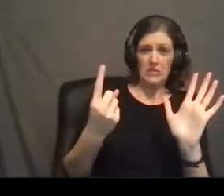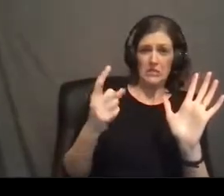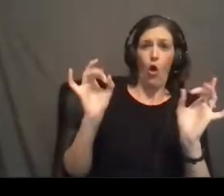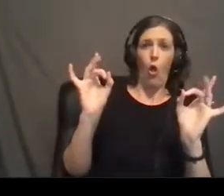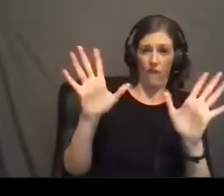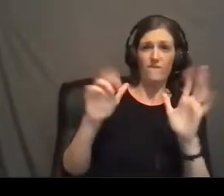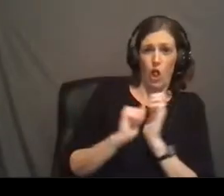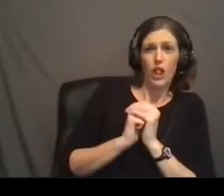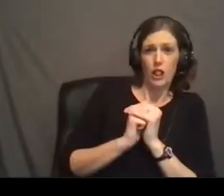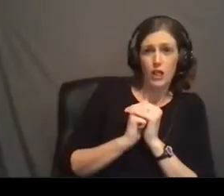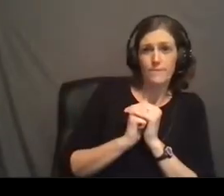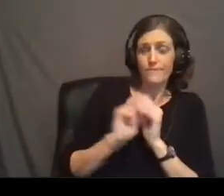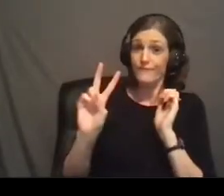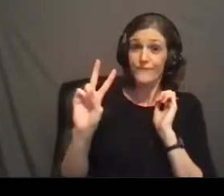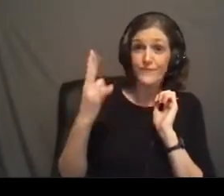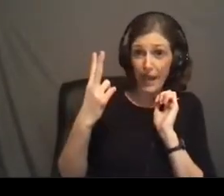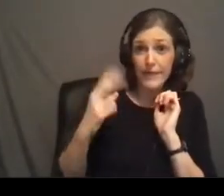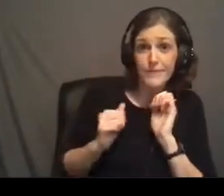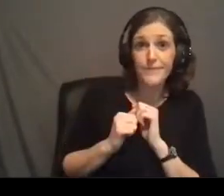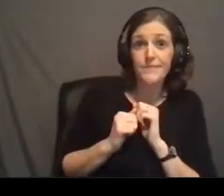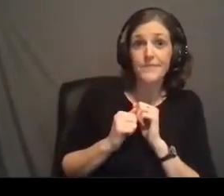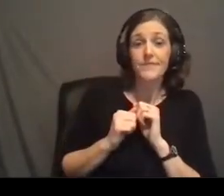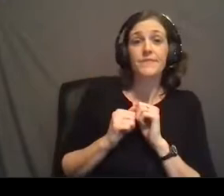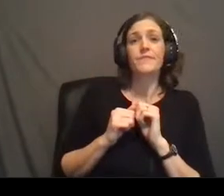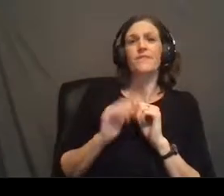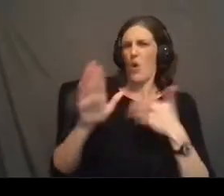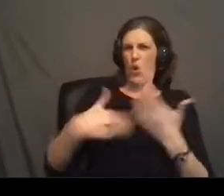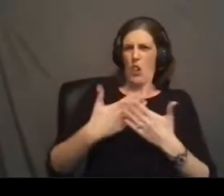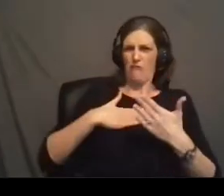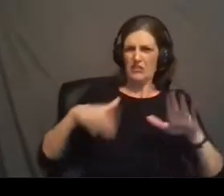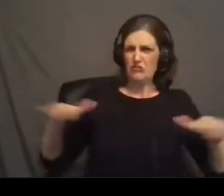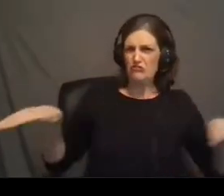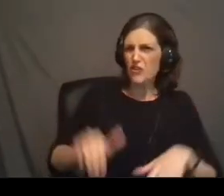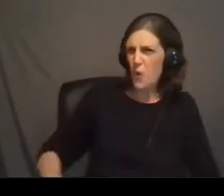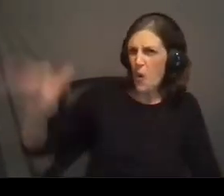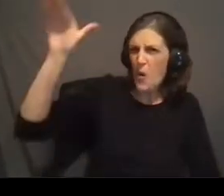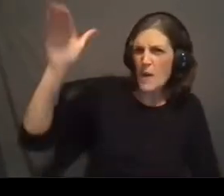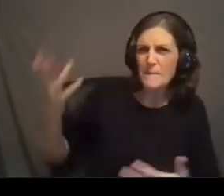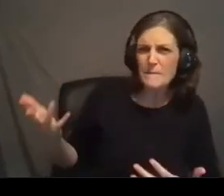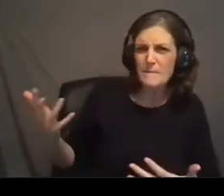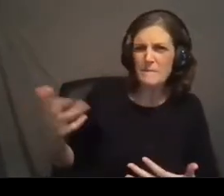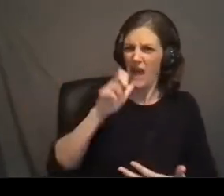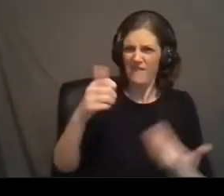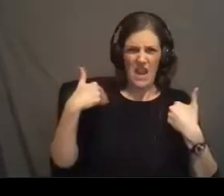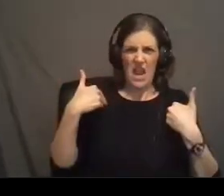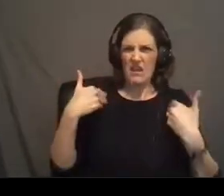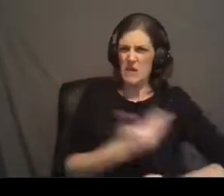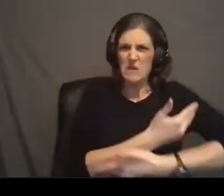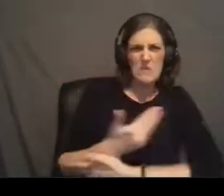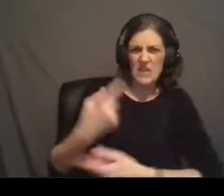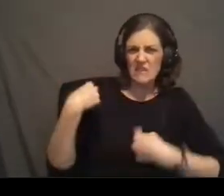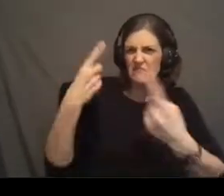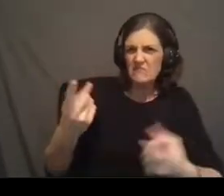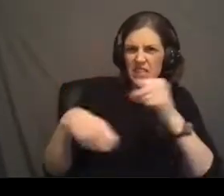awful. And second of all my children have grown up. I haven't had a child in years. Well, there has